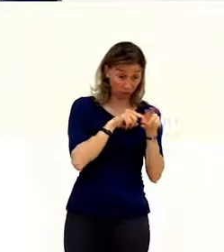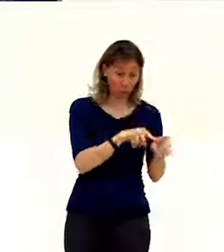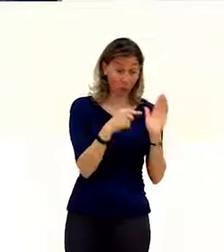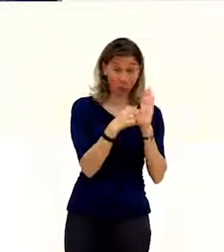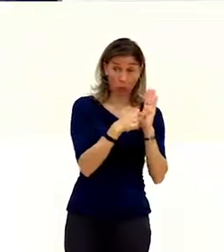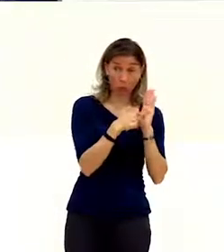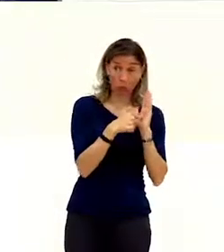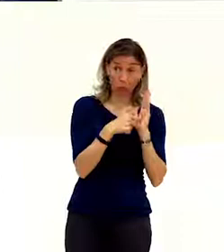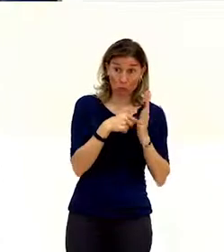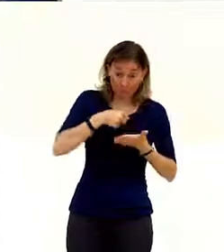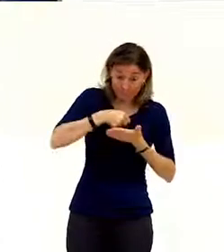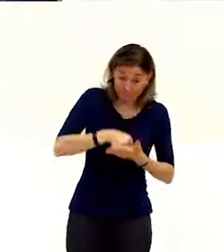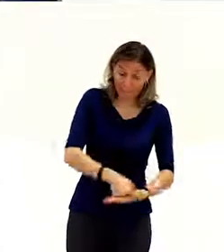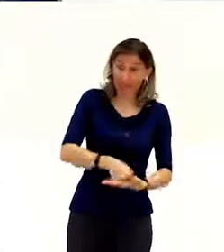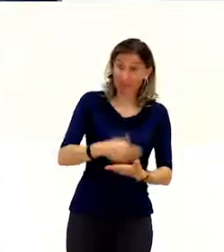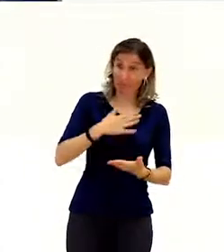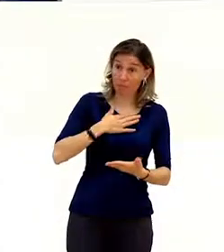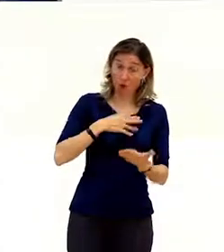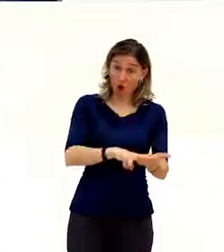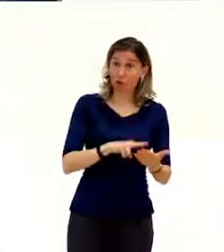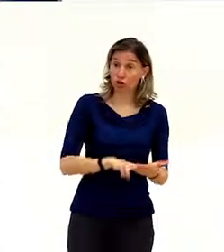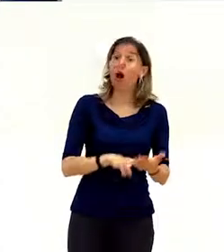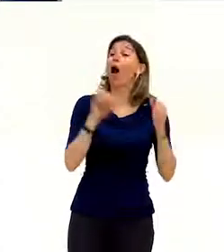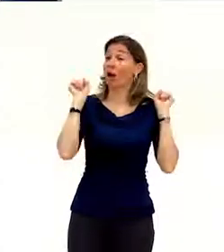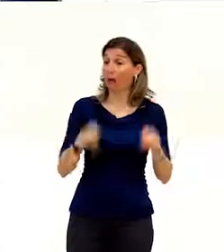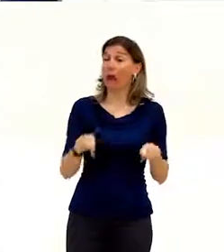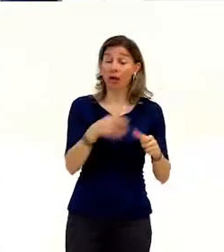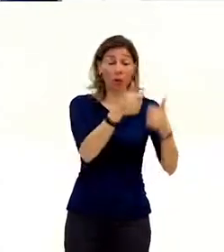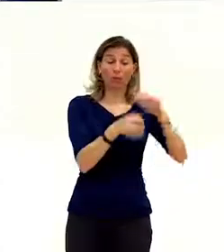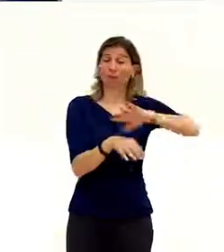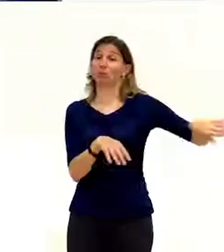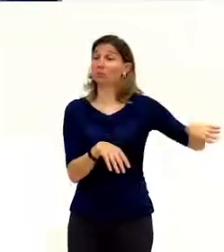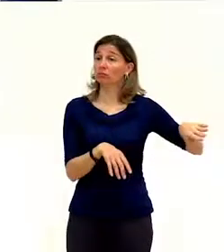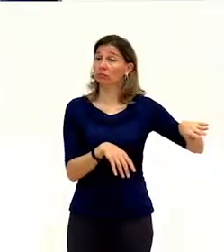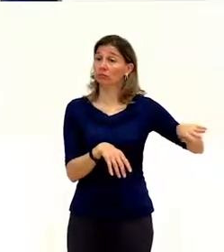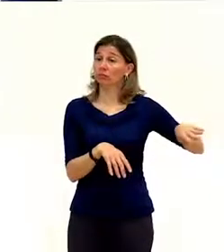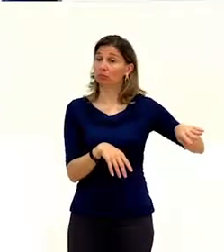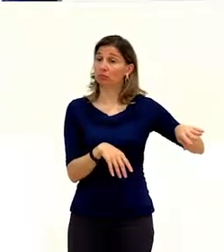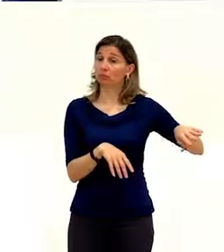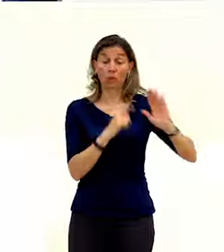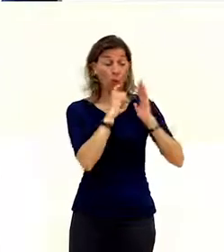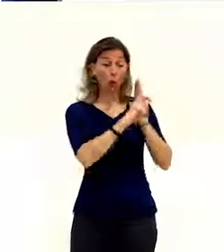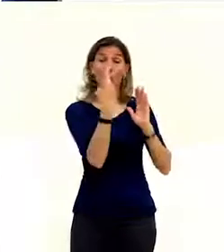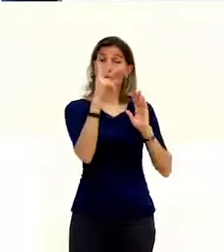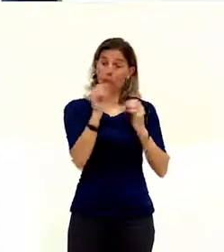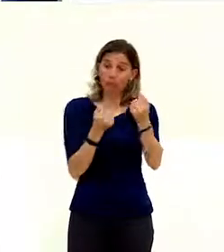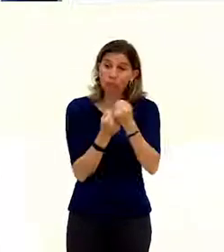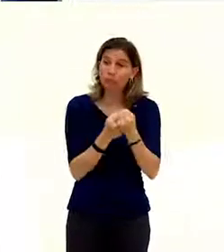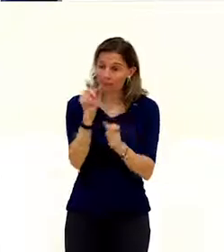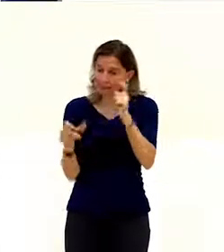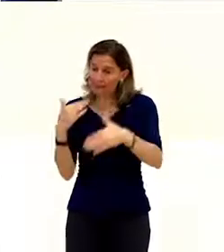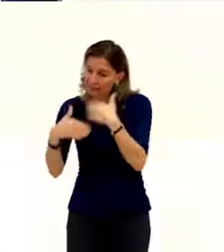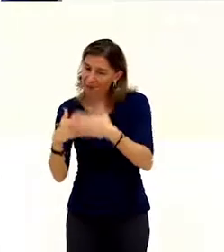to be the basis of your contractual arrangement. You can have more